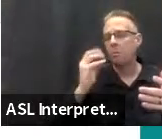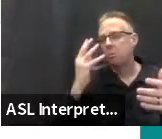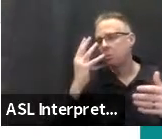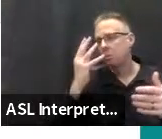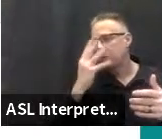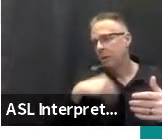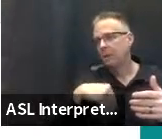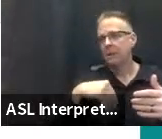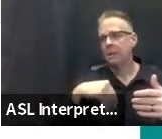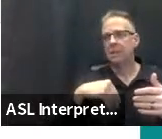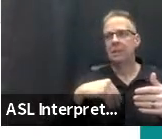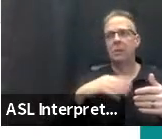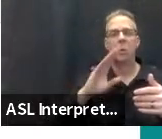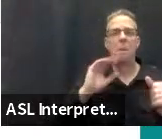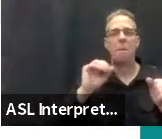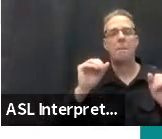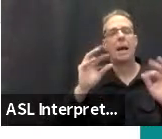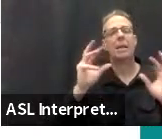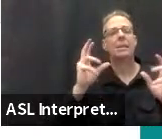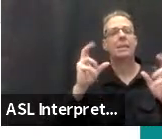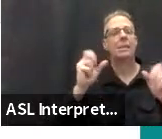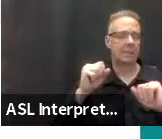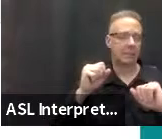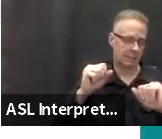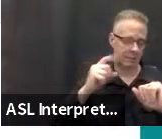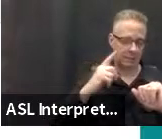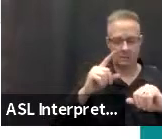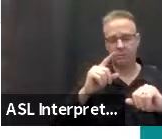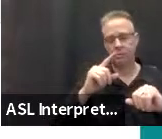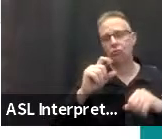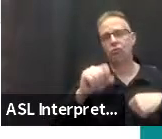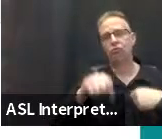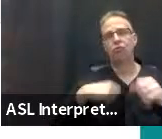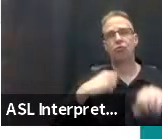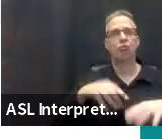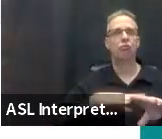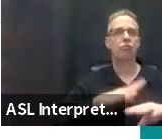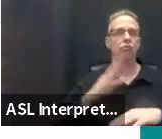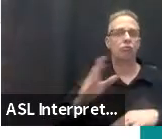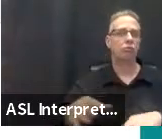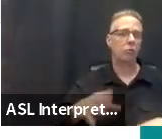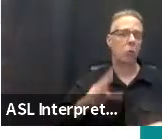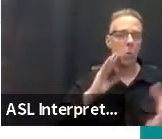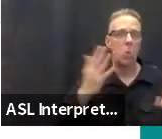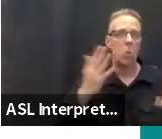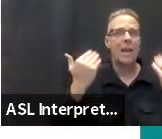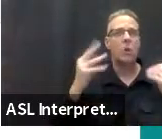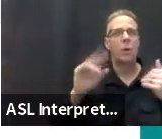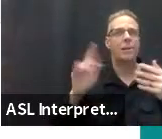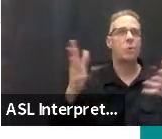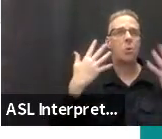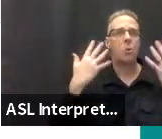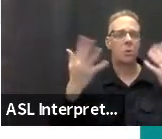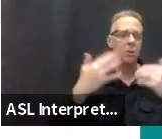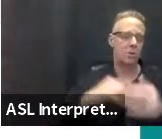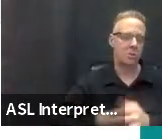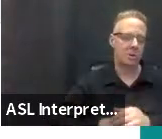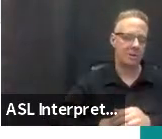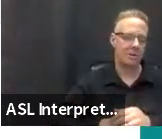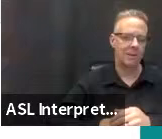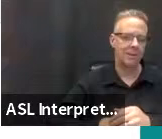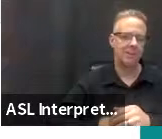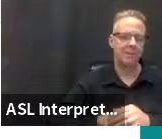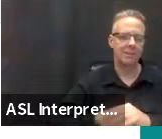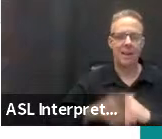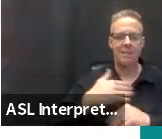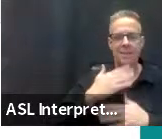pretty amazing to ride over this bridge. So there are some trade-offs, and there